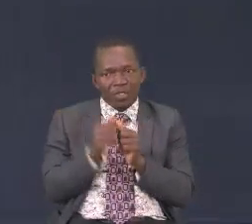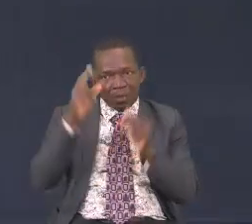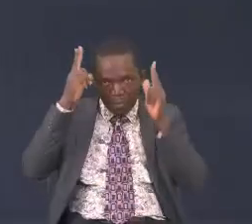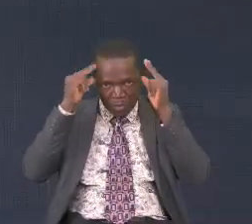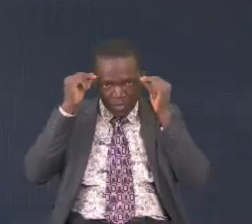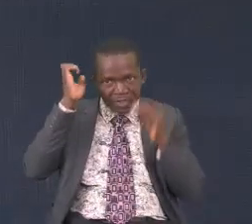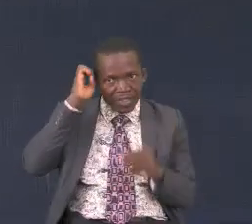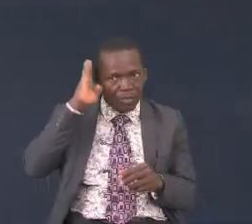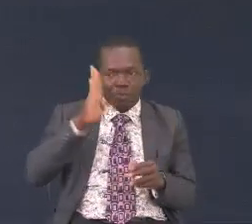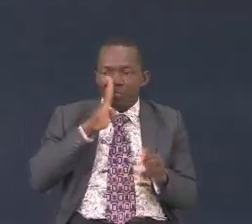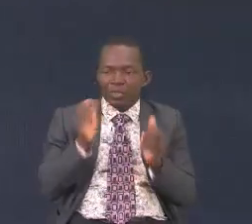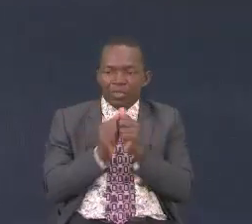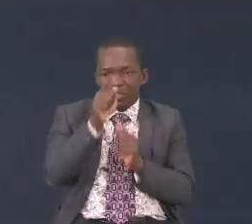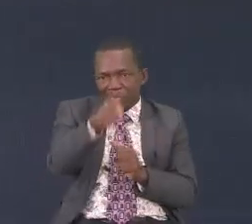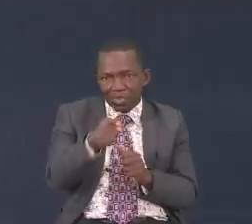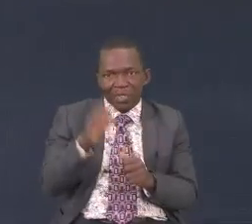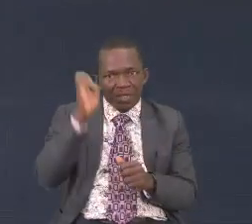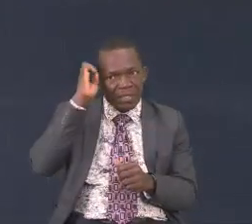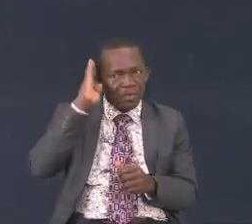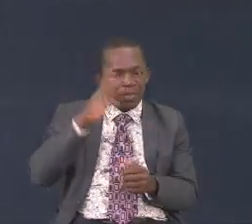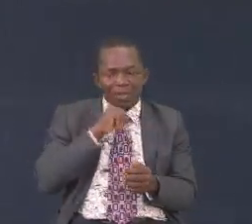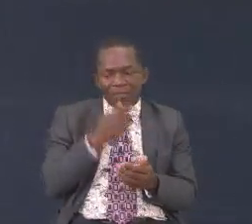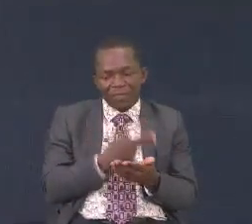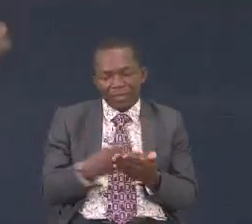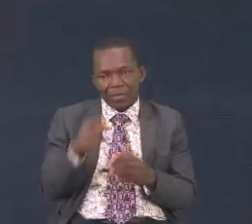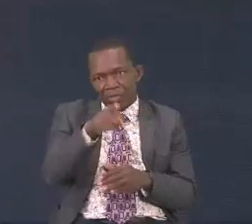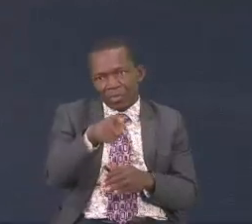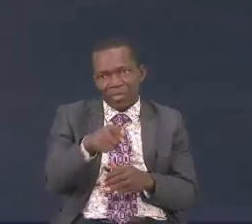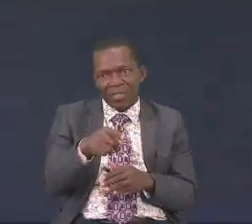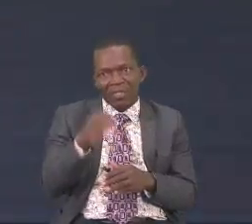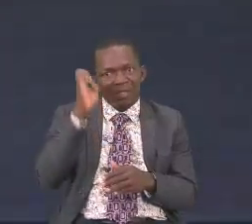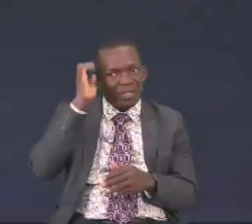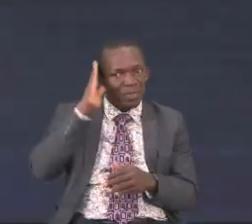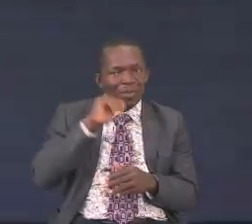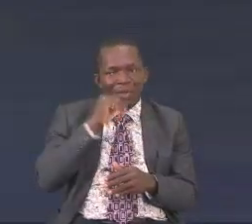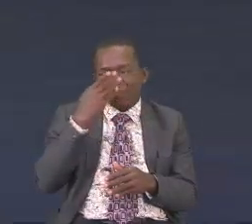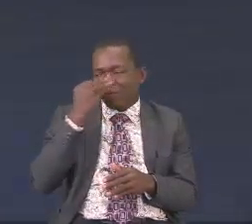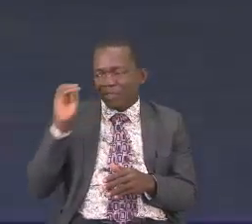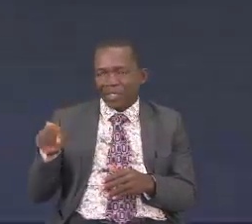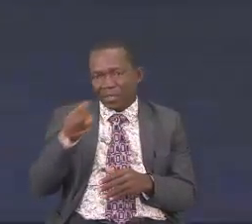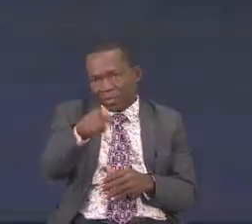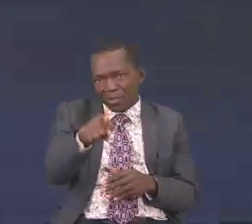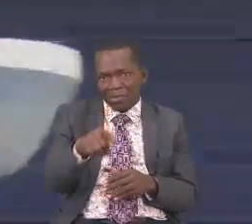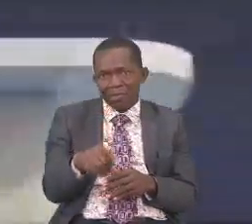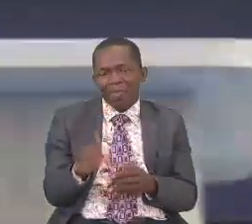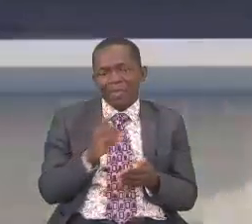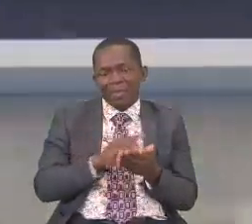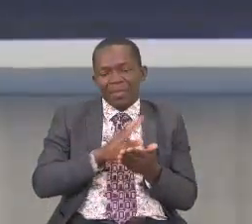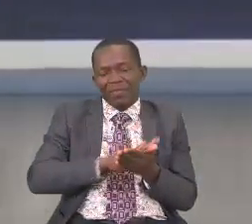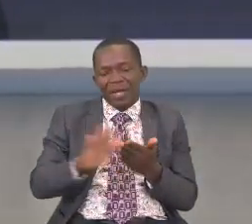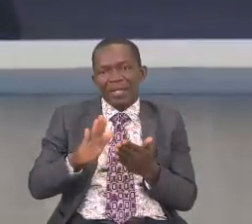be with you he will not fail you you are not forsake you divine